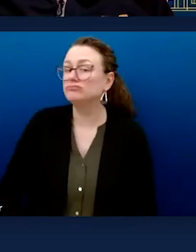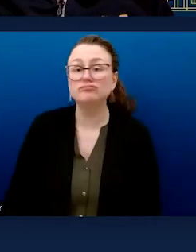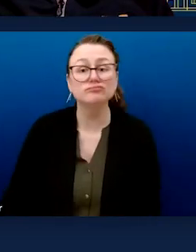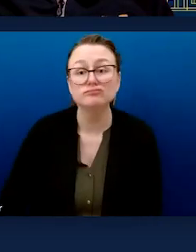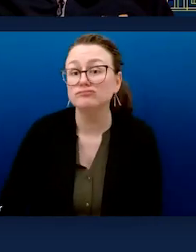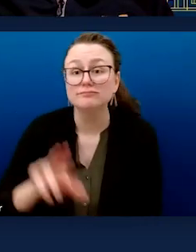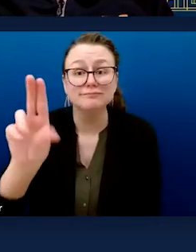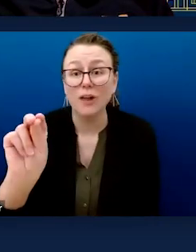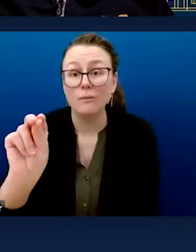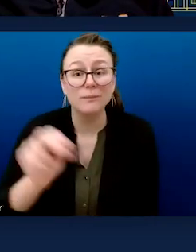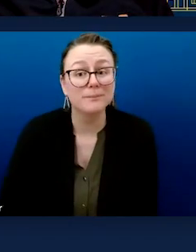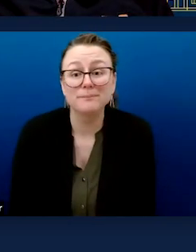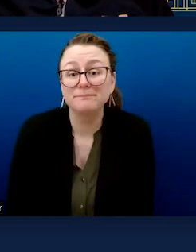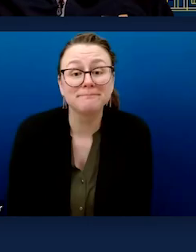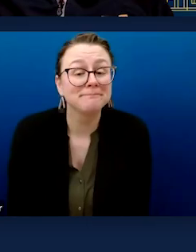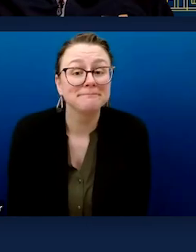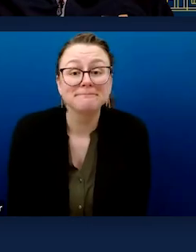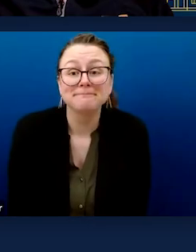Right.